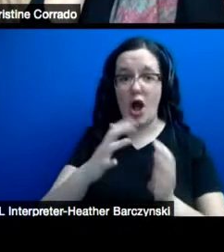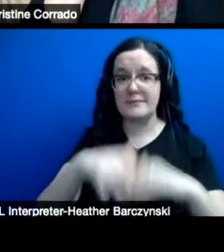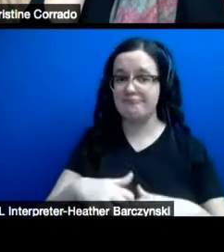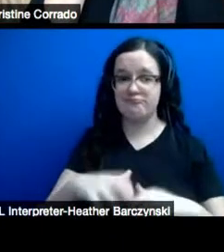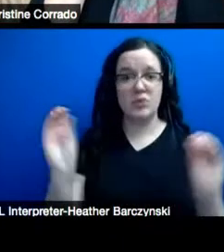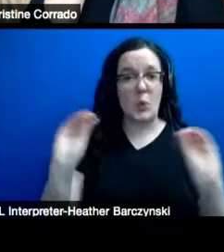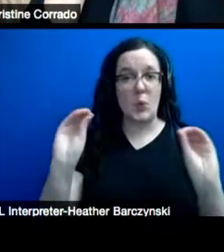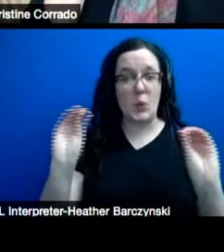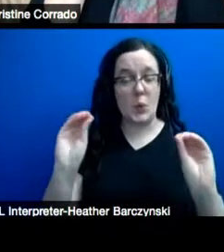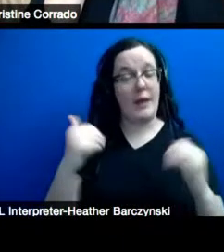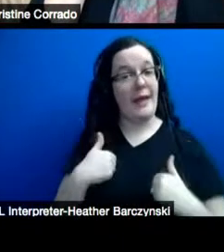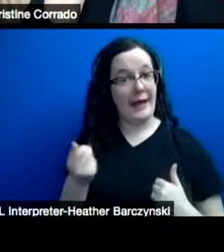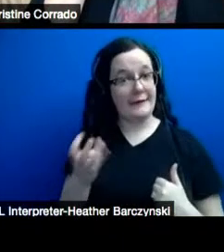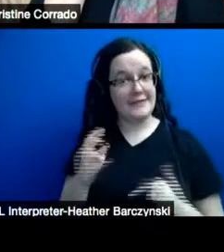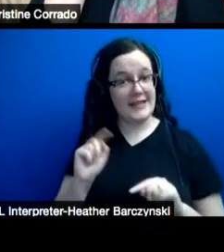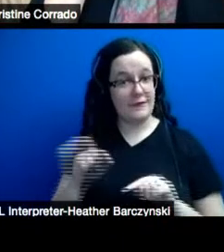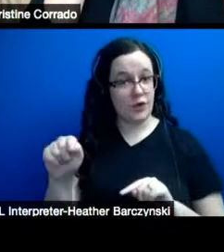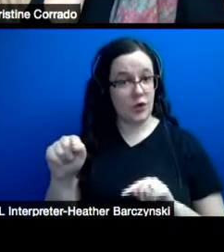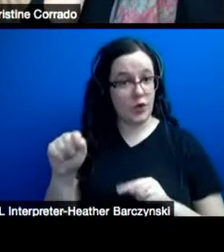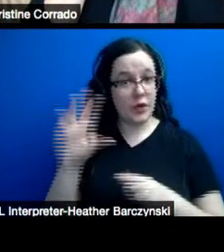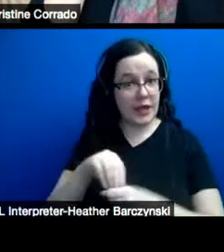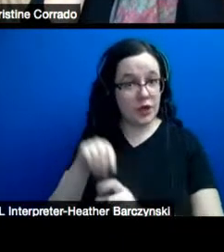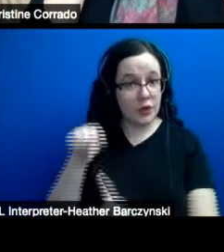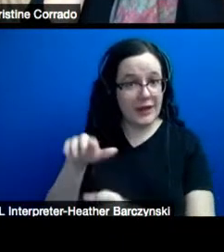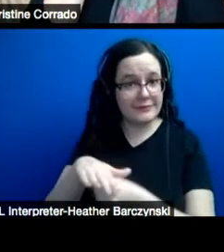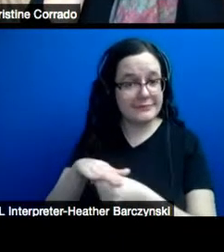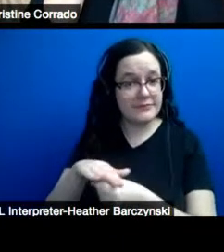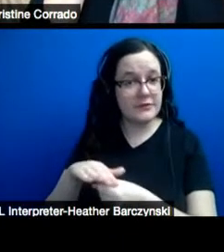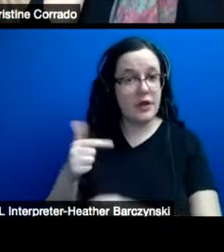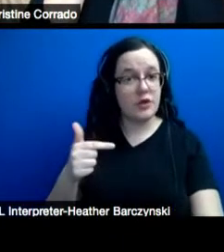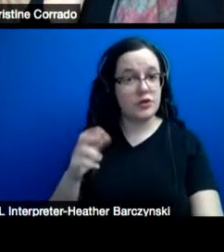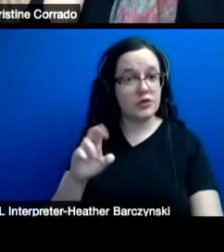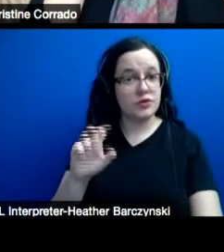including out by the Great Embankment area near the